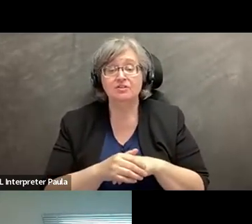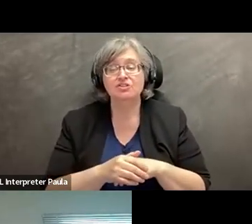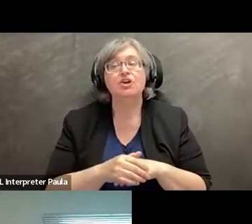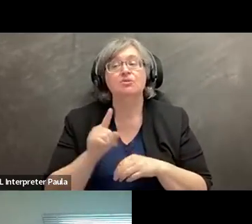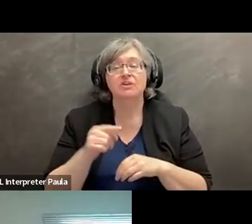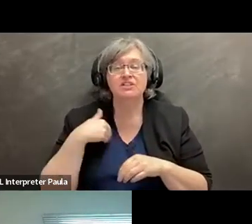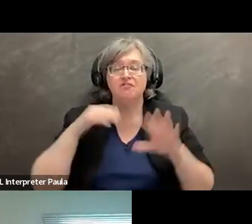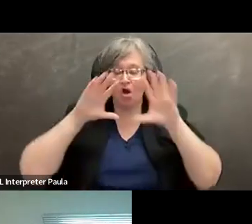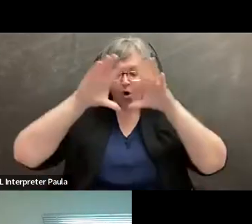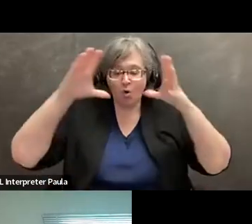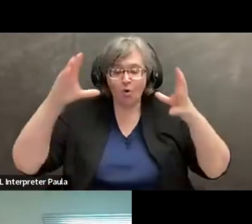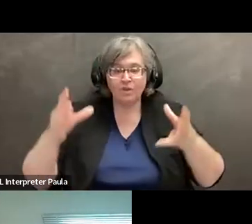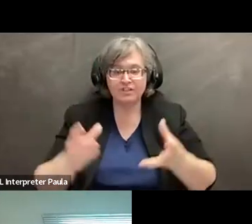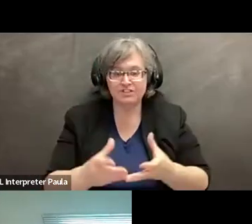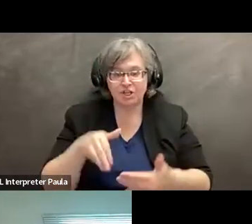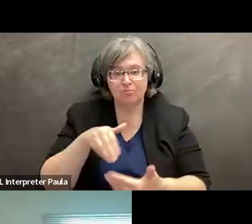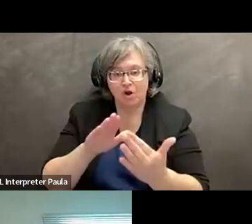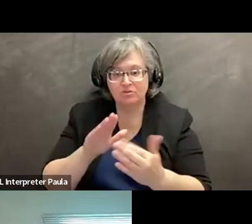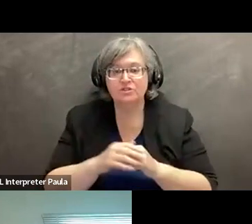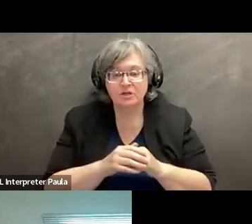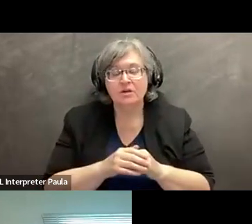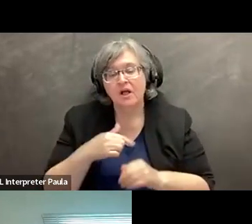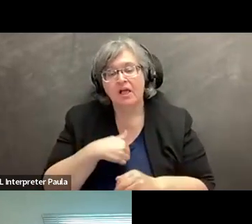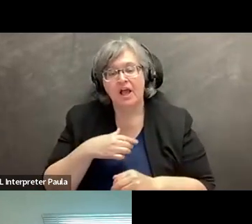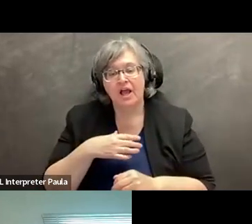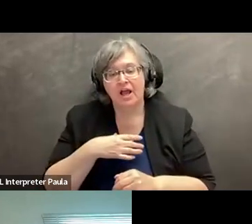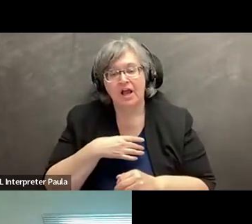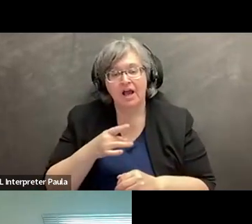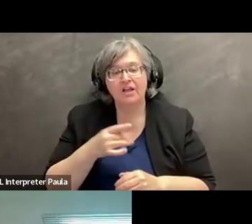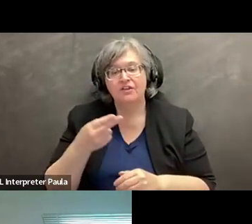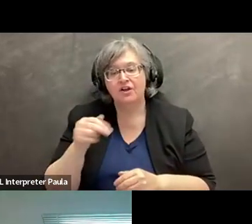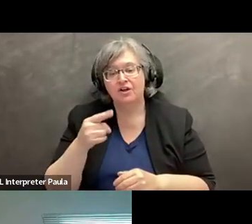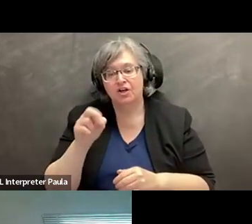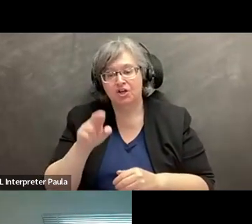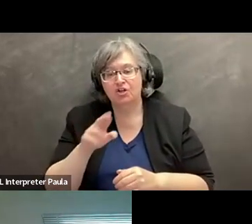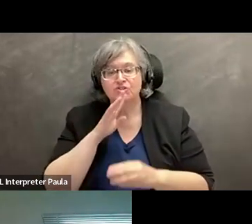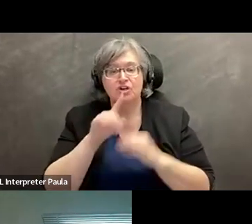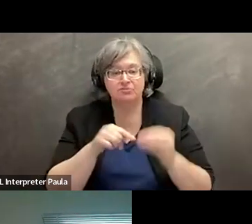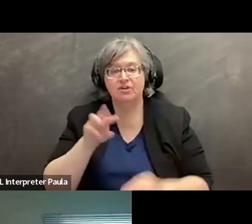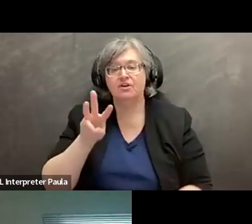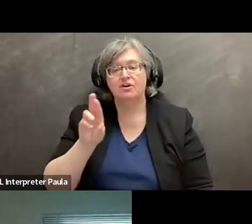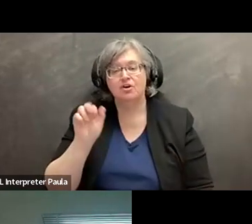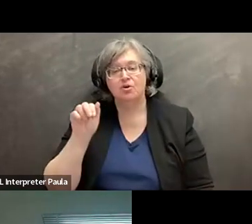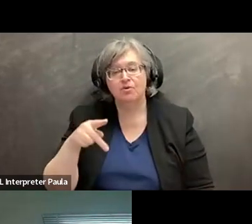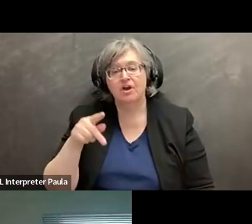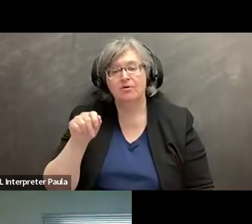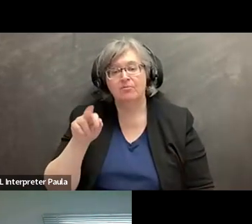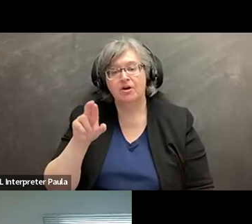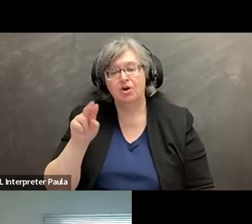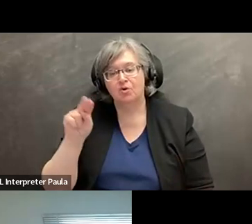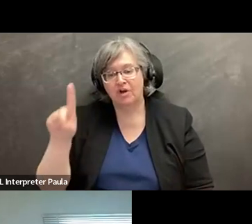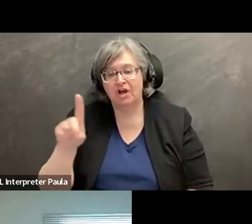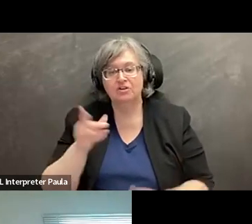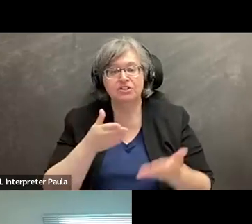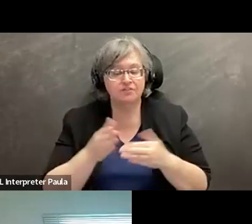approach. I like, that Hager mentioned the wraparound services. There's no way you can work in these